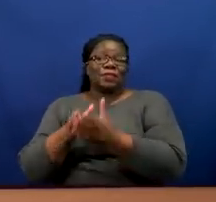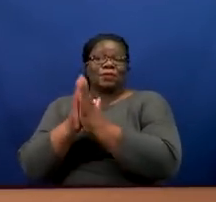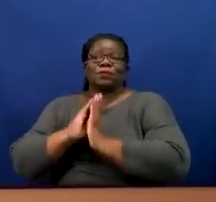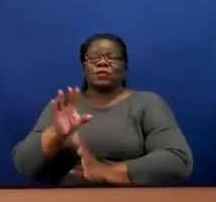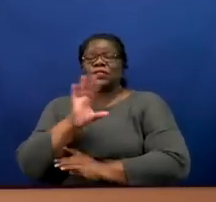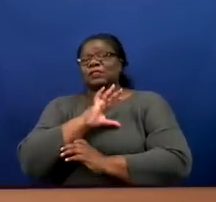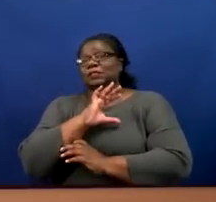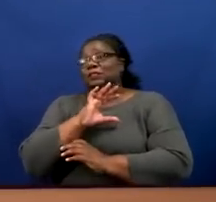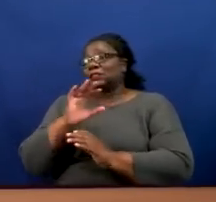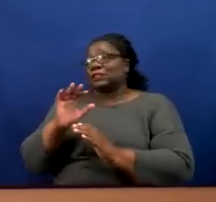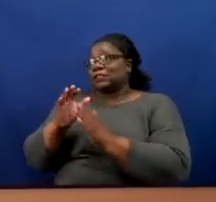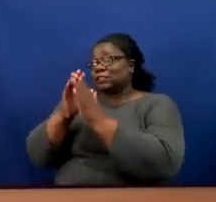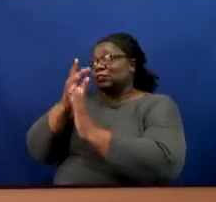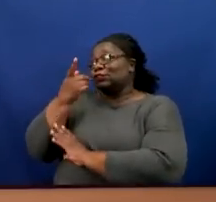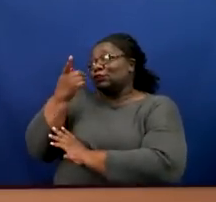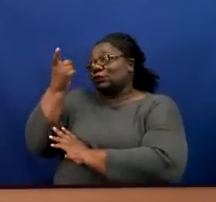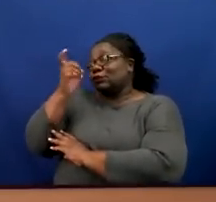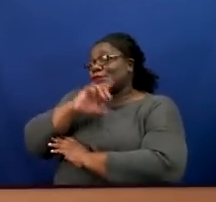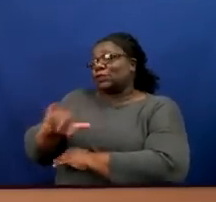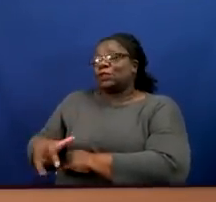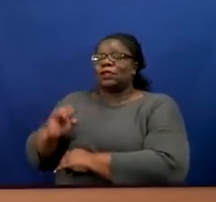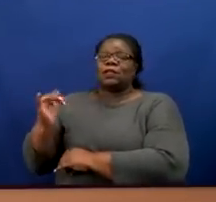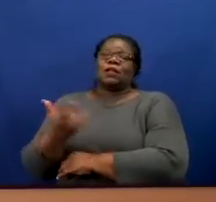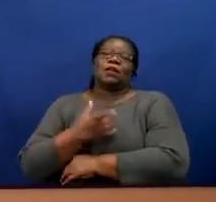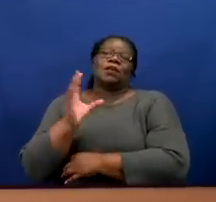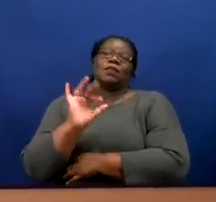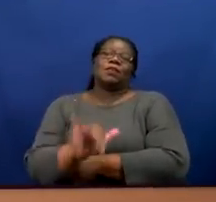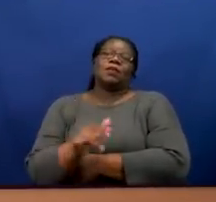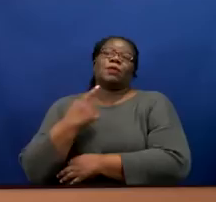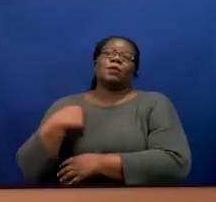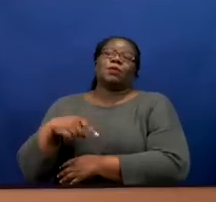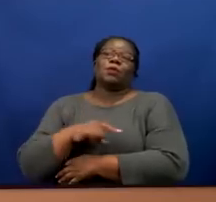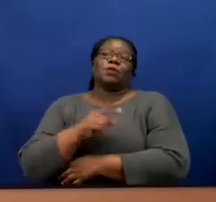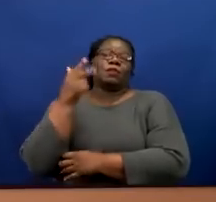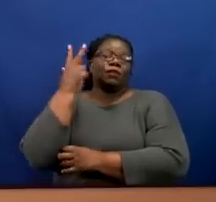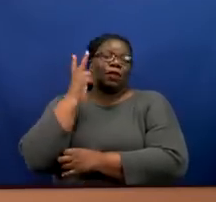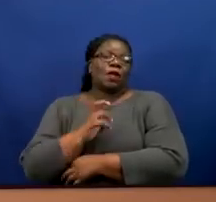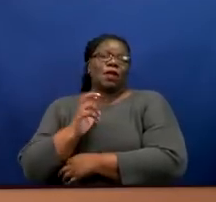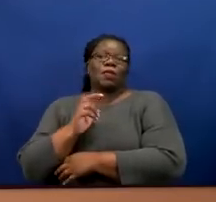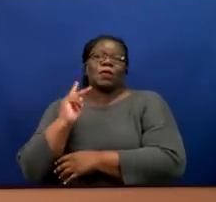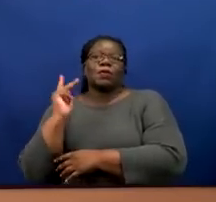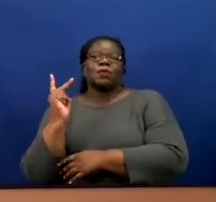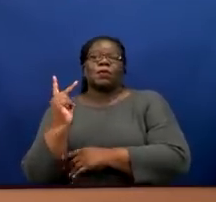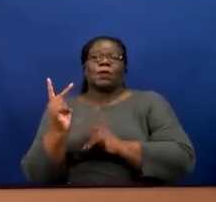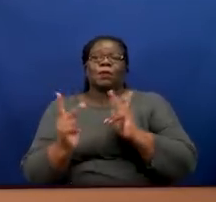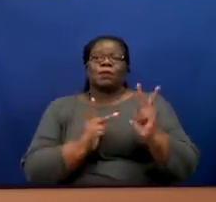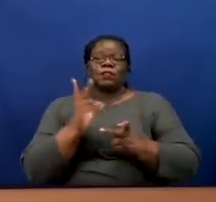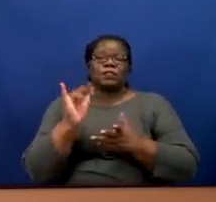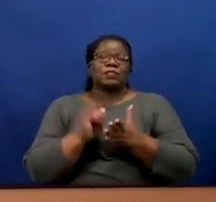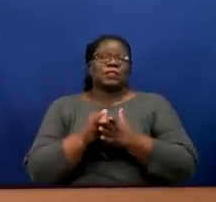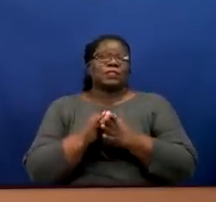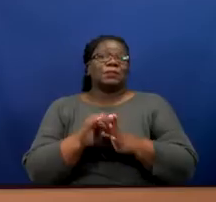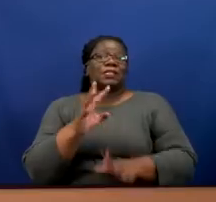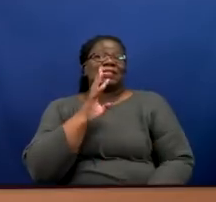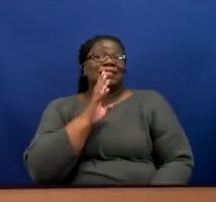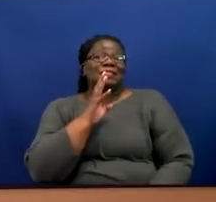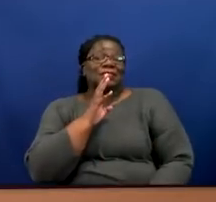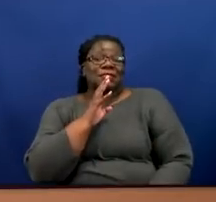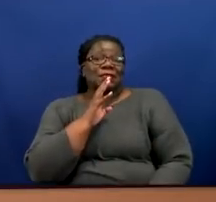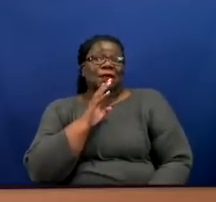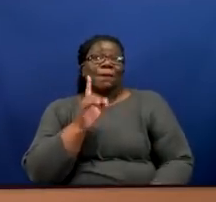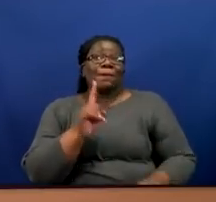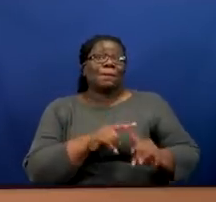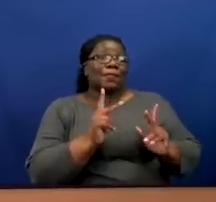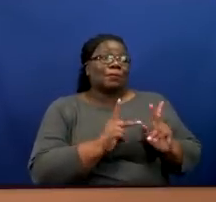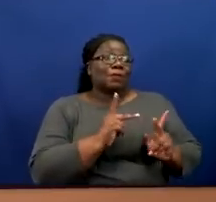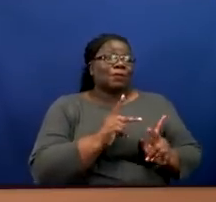And all that we have heard, the only person who's been doing the talking with the exception of the people when